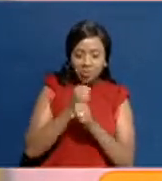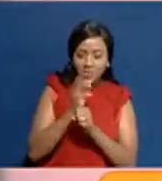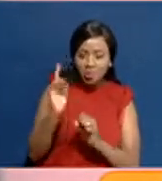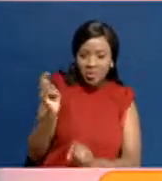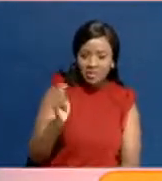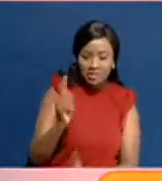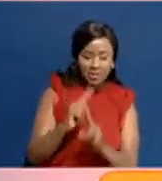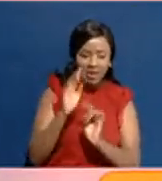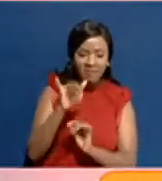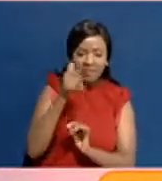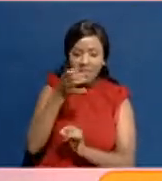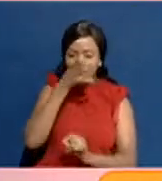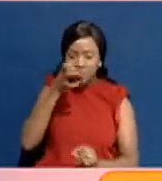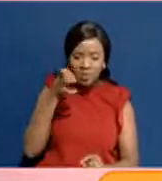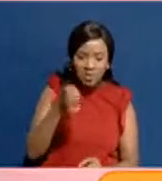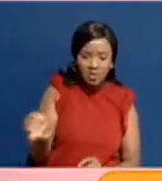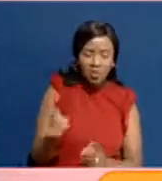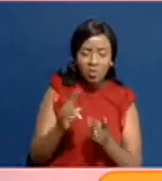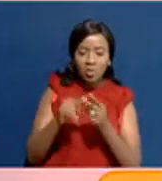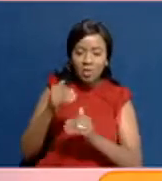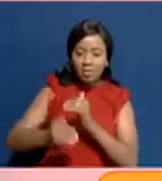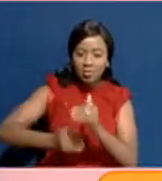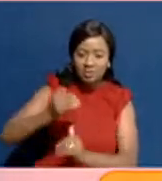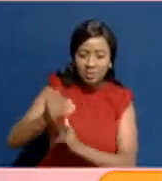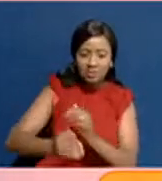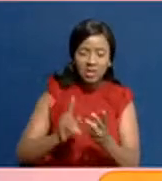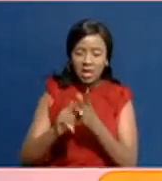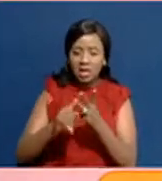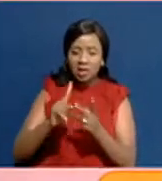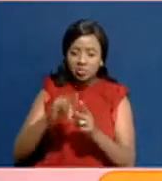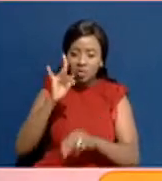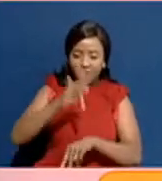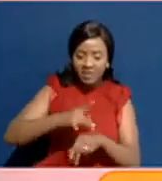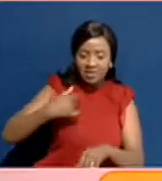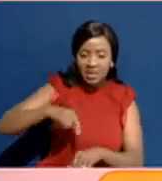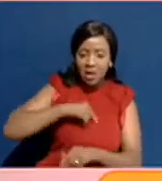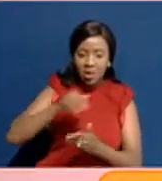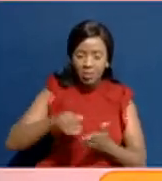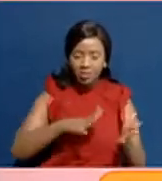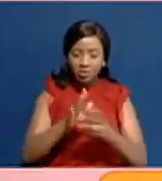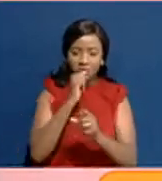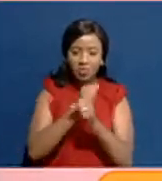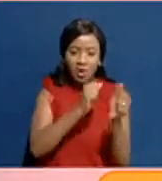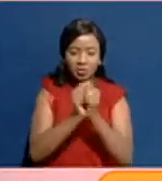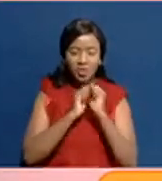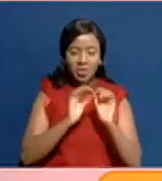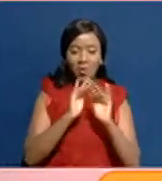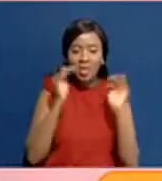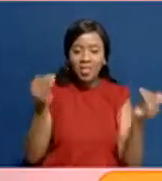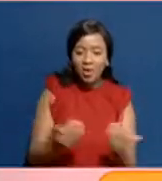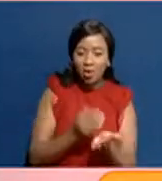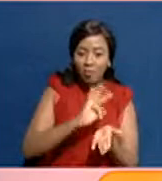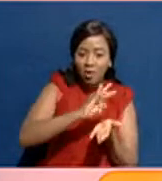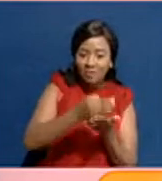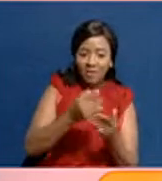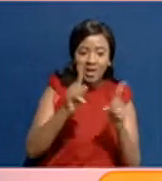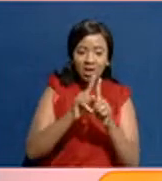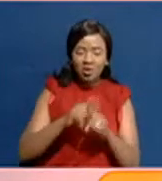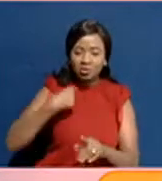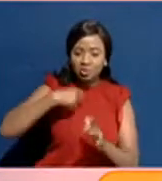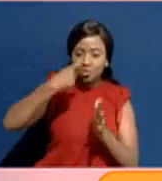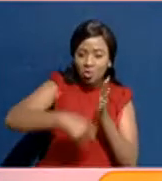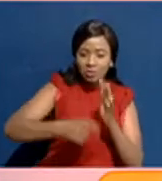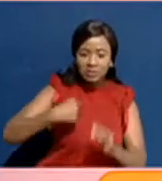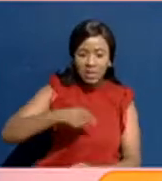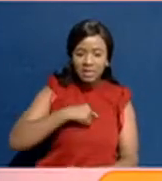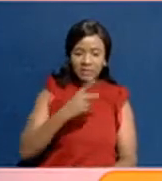you're disregarding the procedure. You're costing us the opportunity to do business with the Global Fund. You're costing us almost 370 million shillings